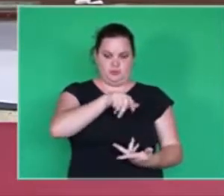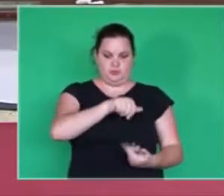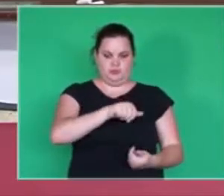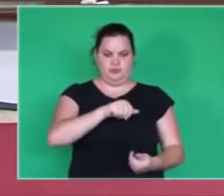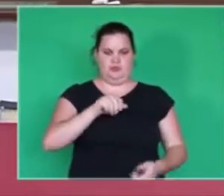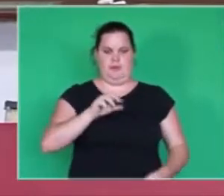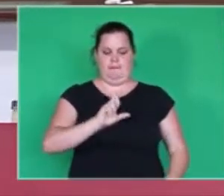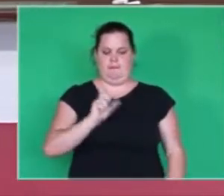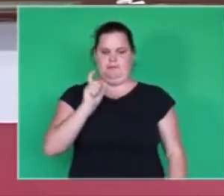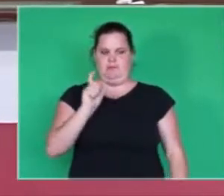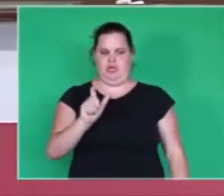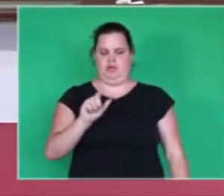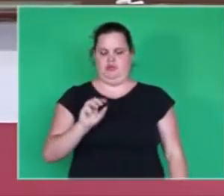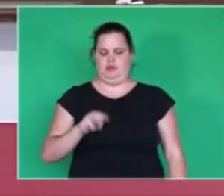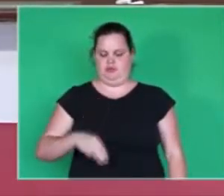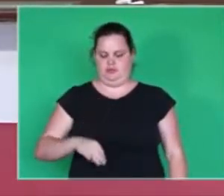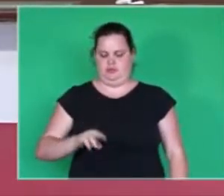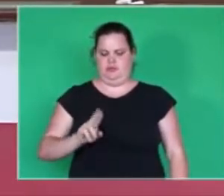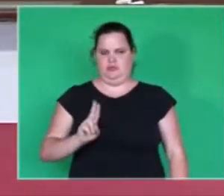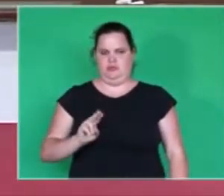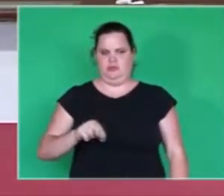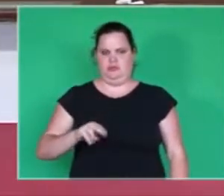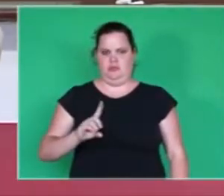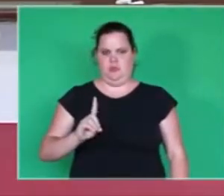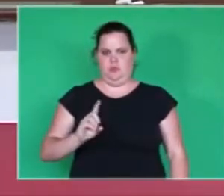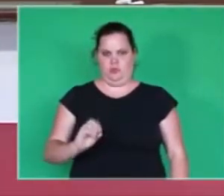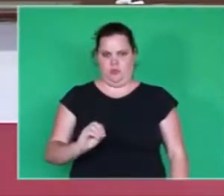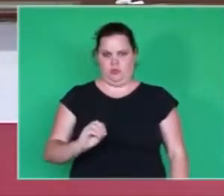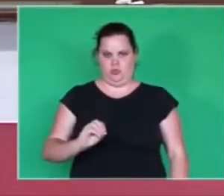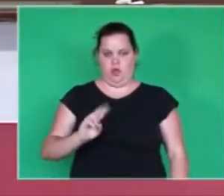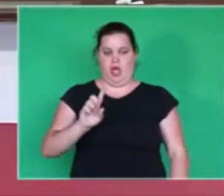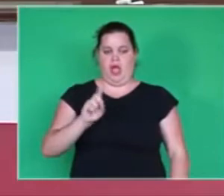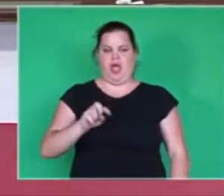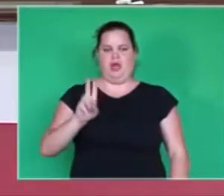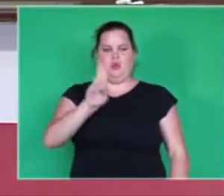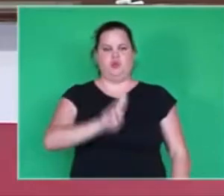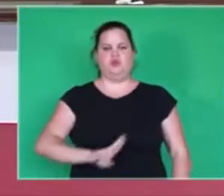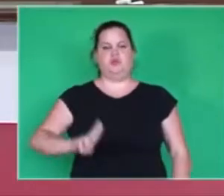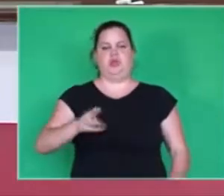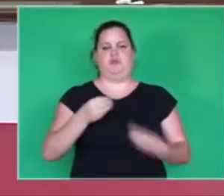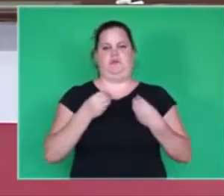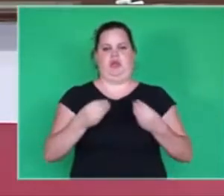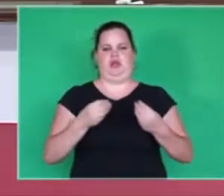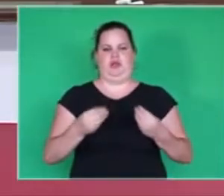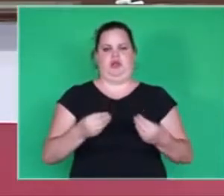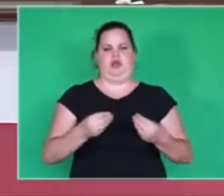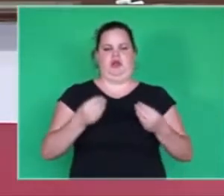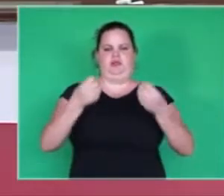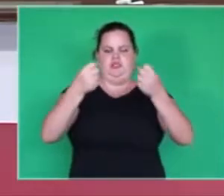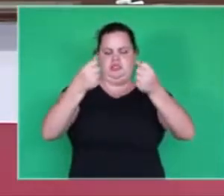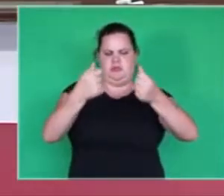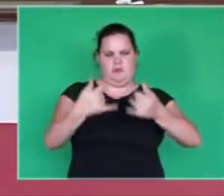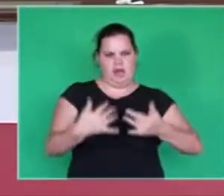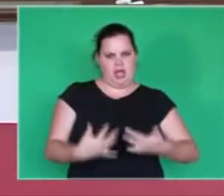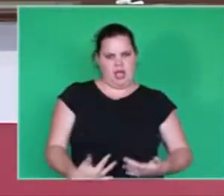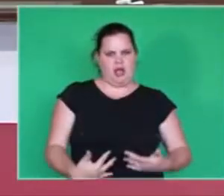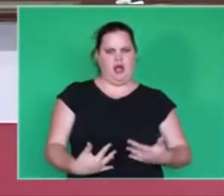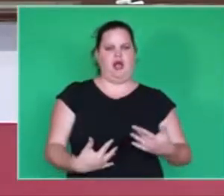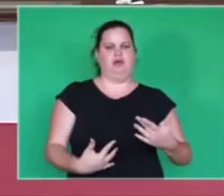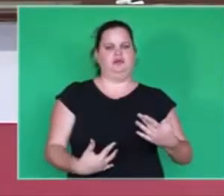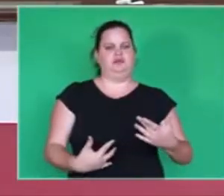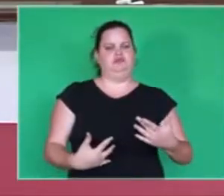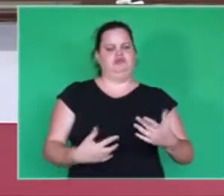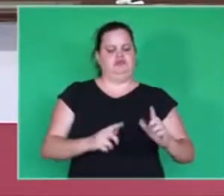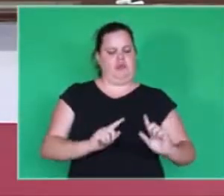world to describe the operation of the carnal man with